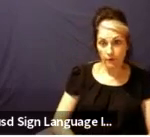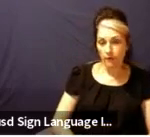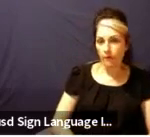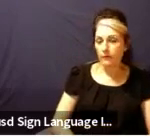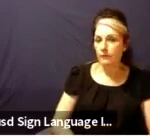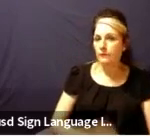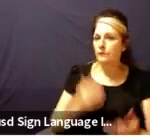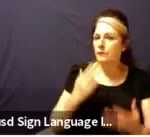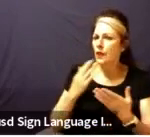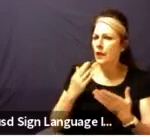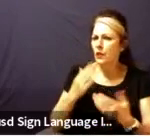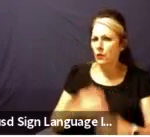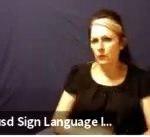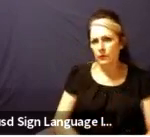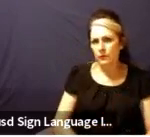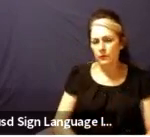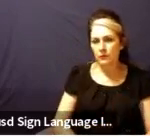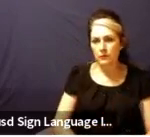Thank you.